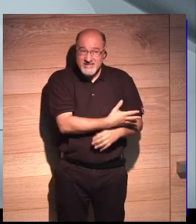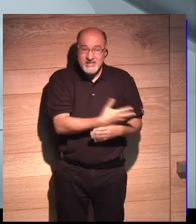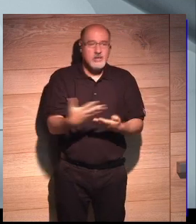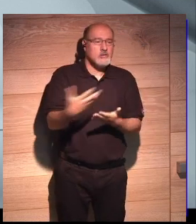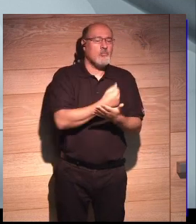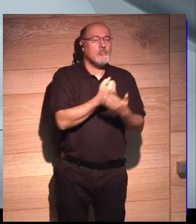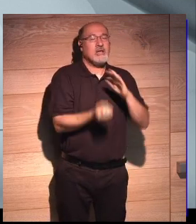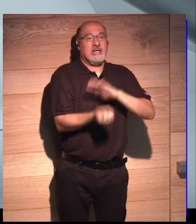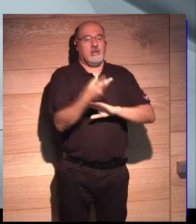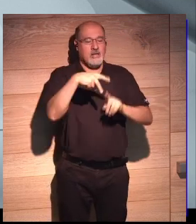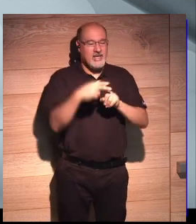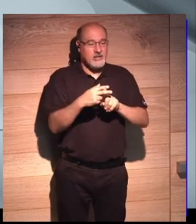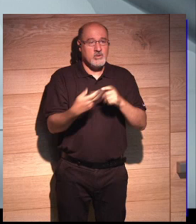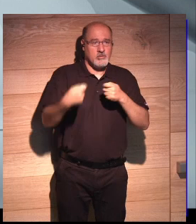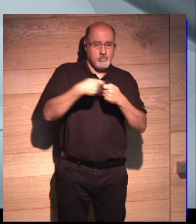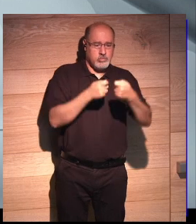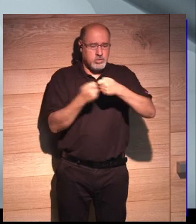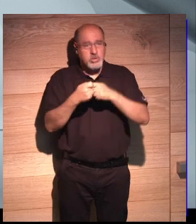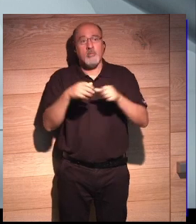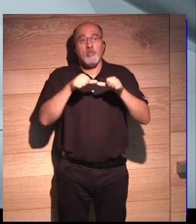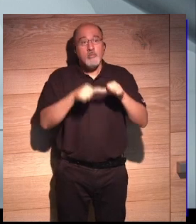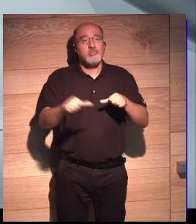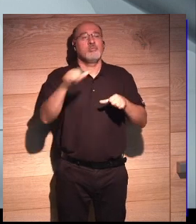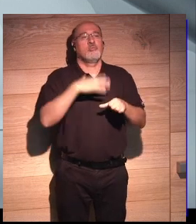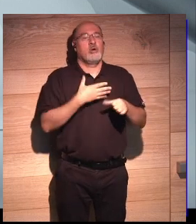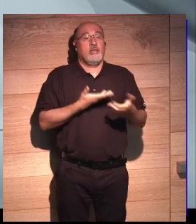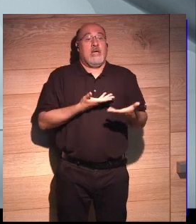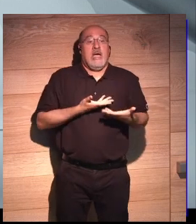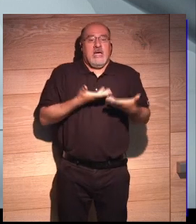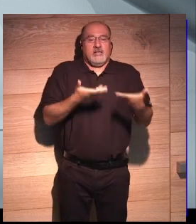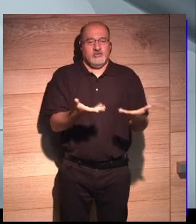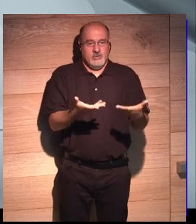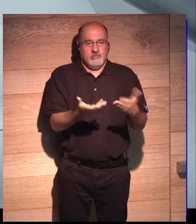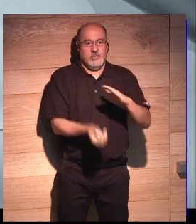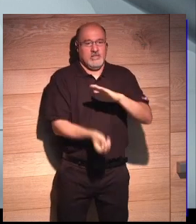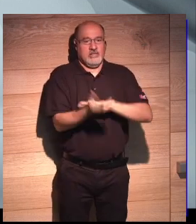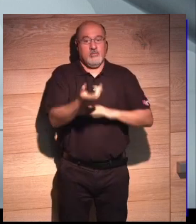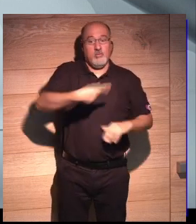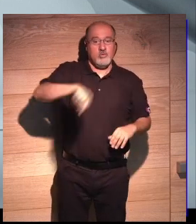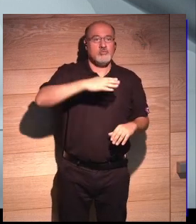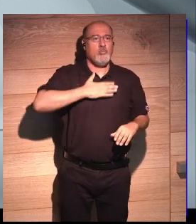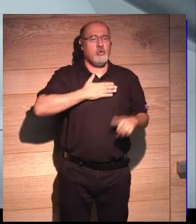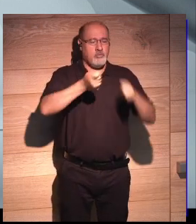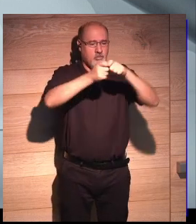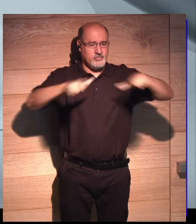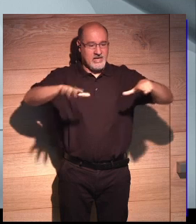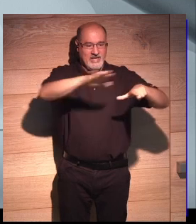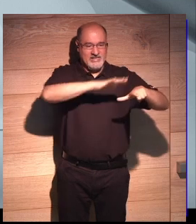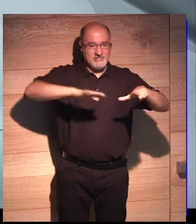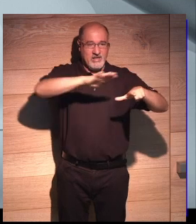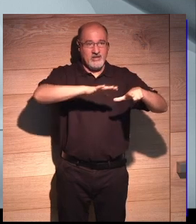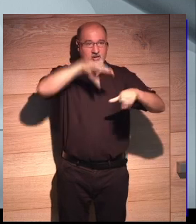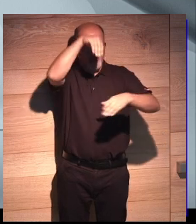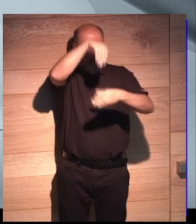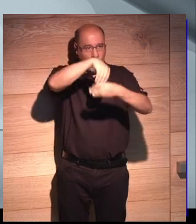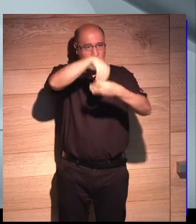share and help just try and carve our own space in the XR sector. And I'm really up